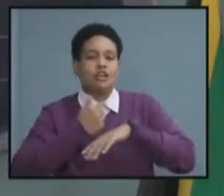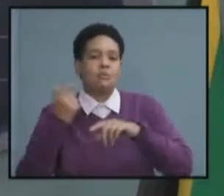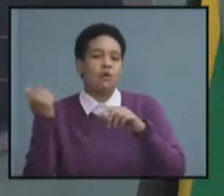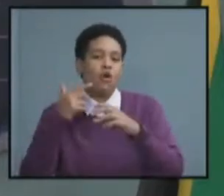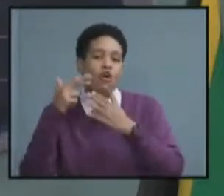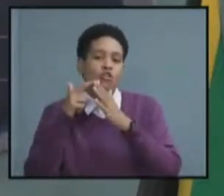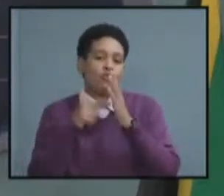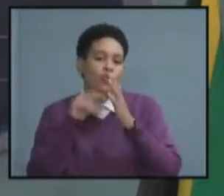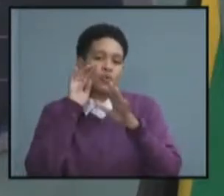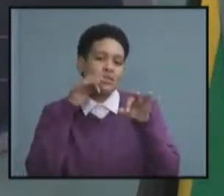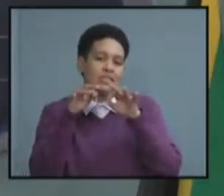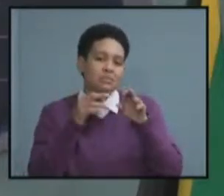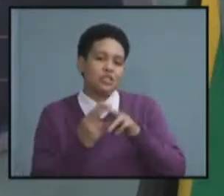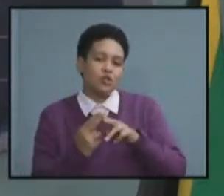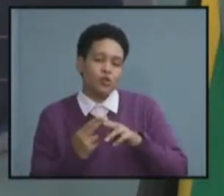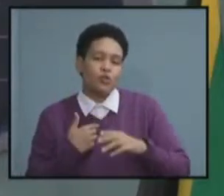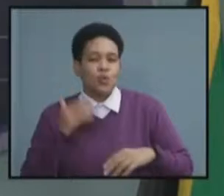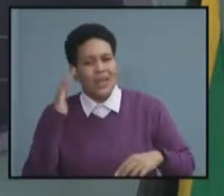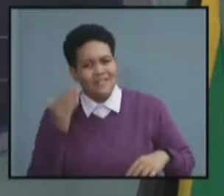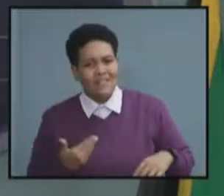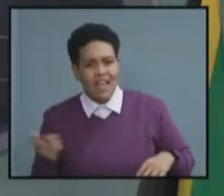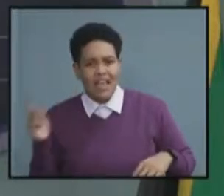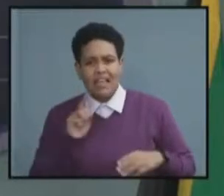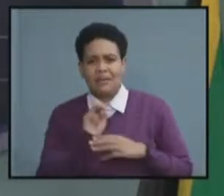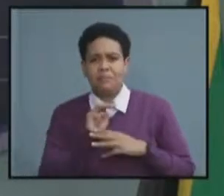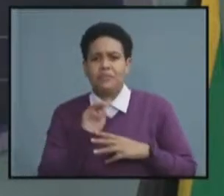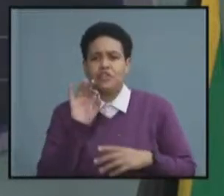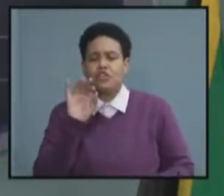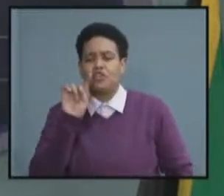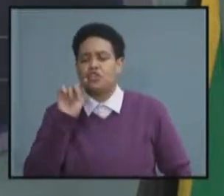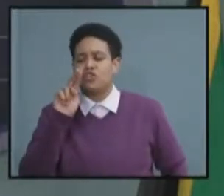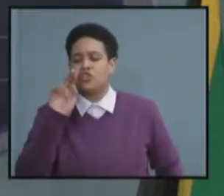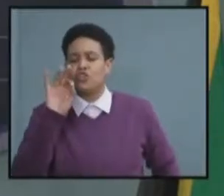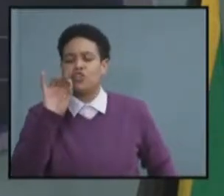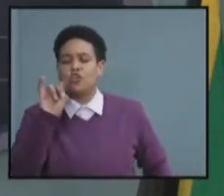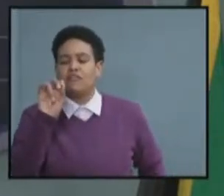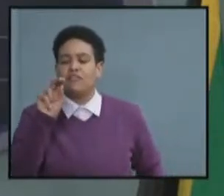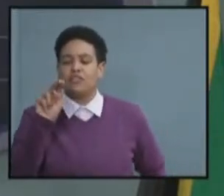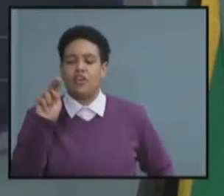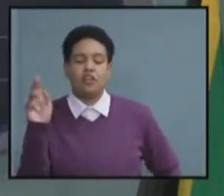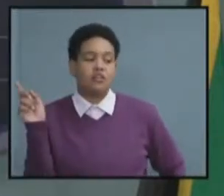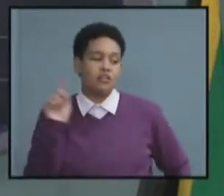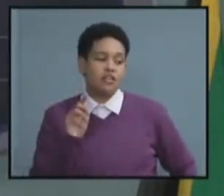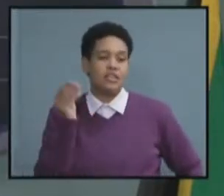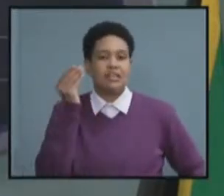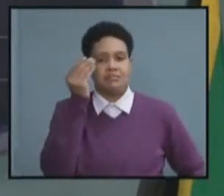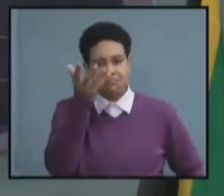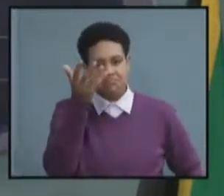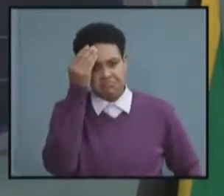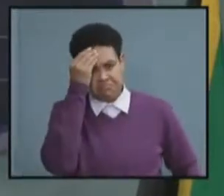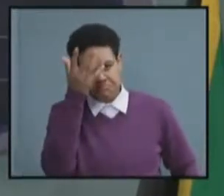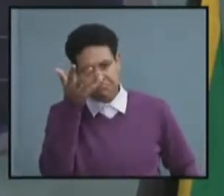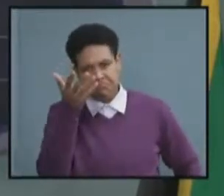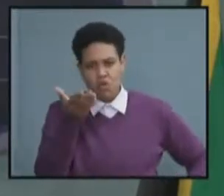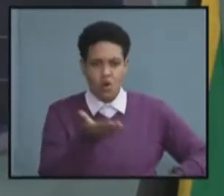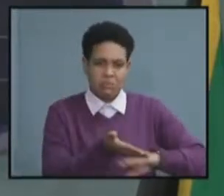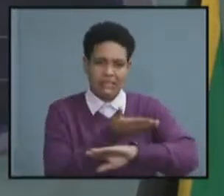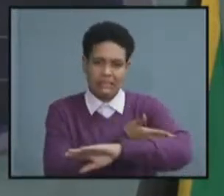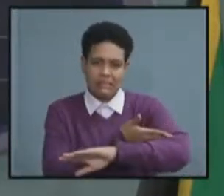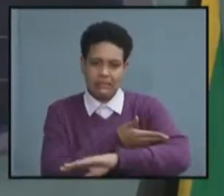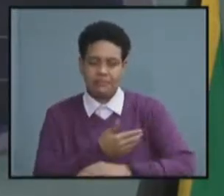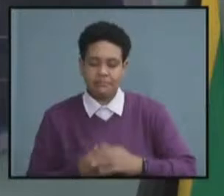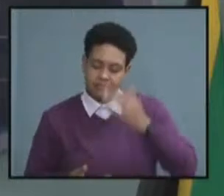will be outlined shortly. So I'm going to invite Minister Tufton to give you an update.